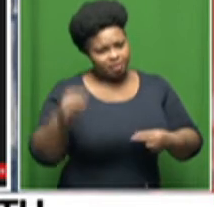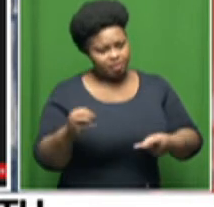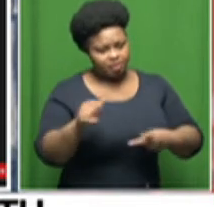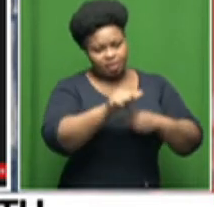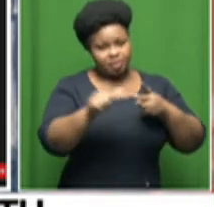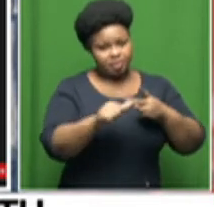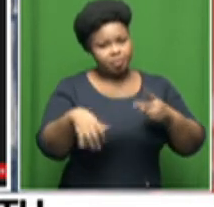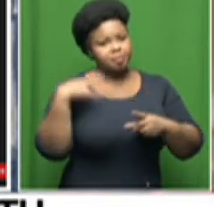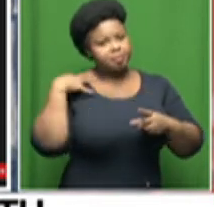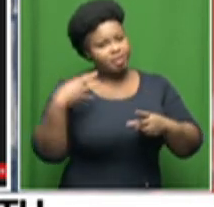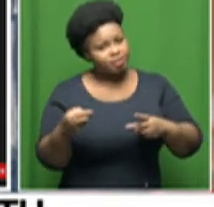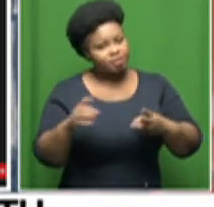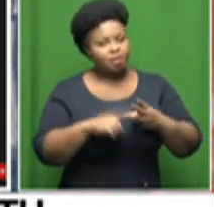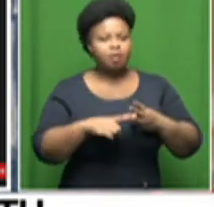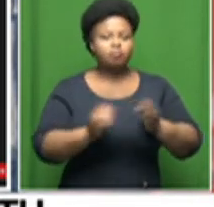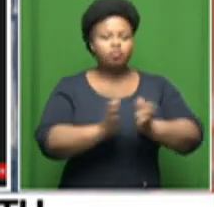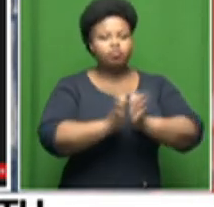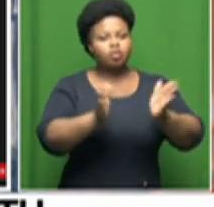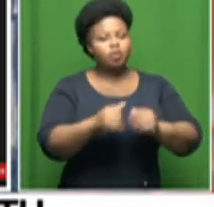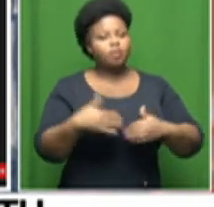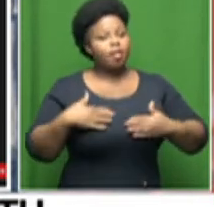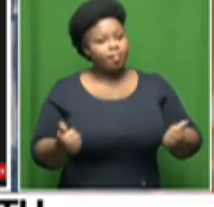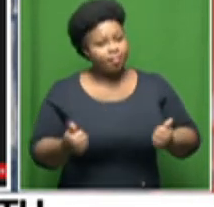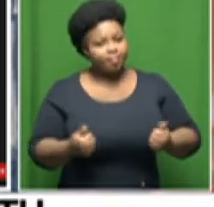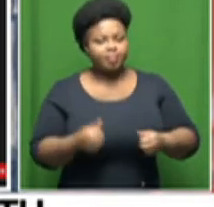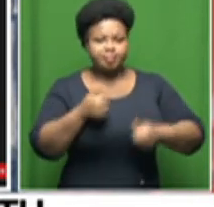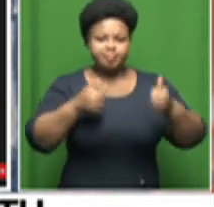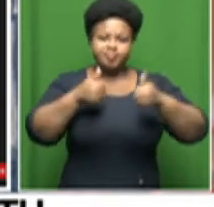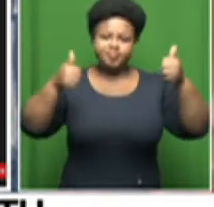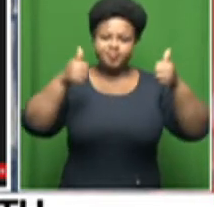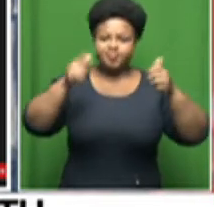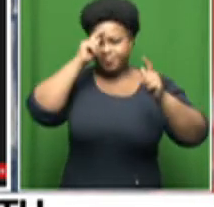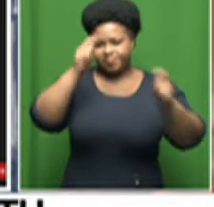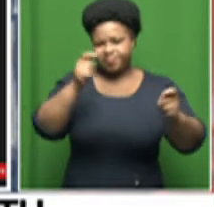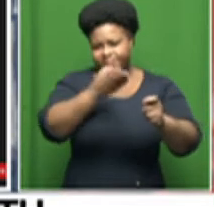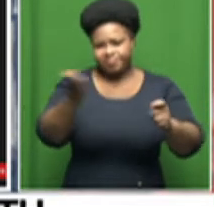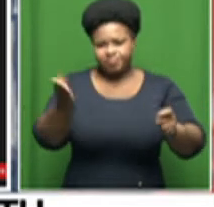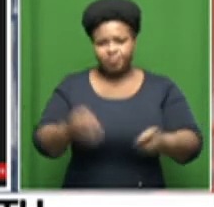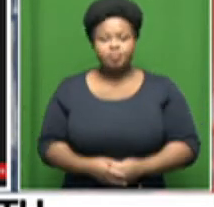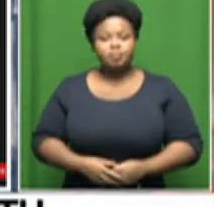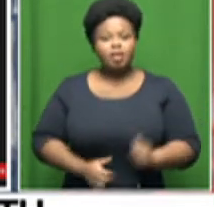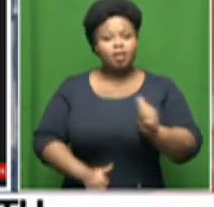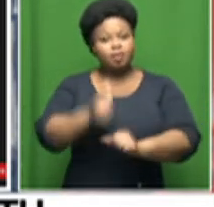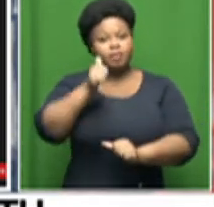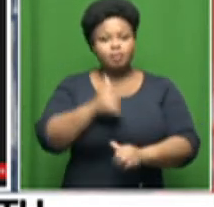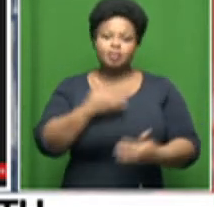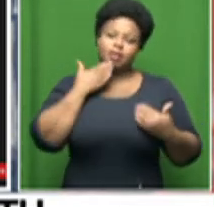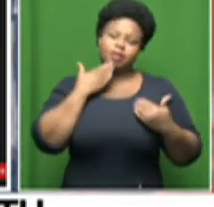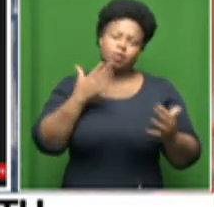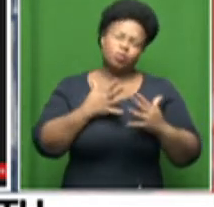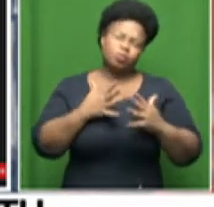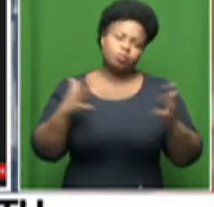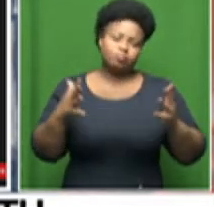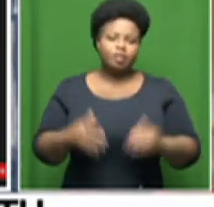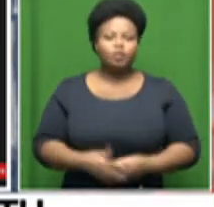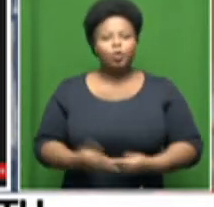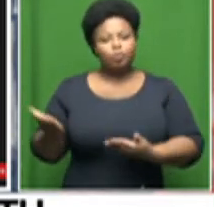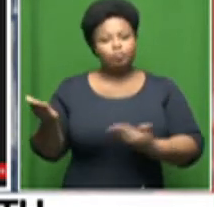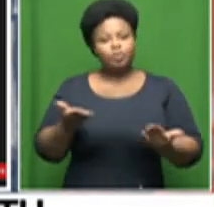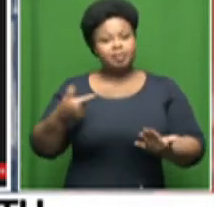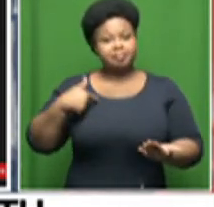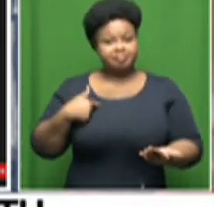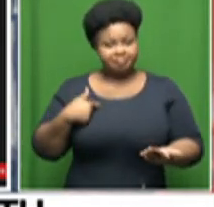General of Health, and all the distinguished guests. First of all, thank you very much for the introduction,